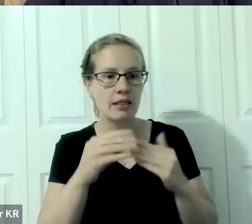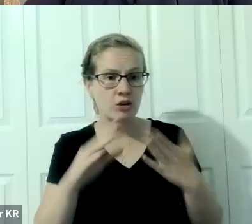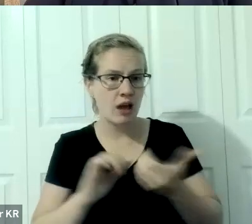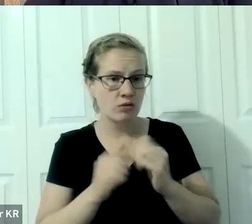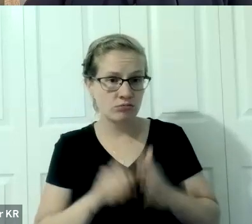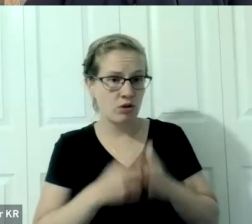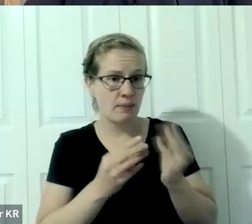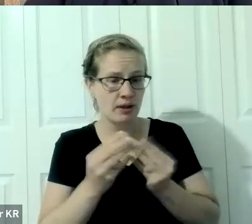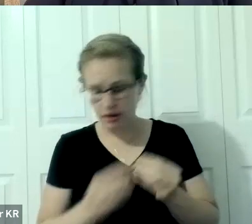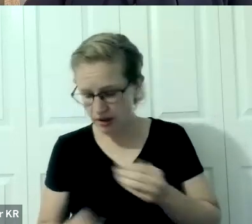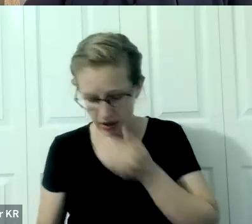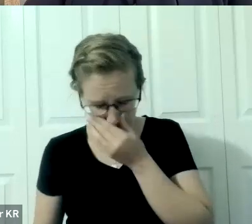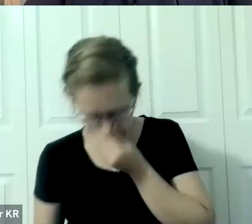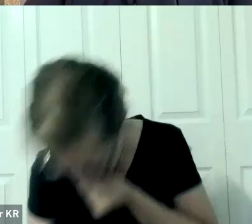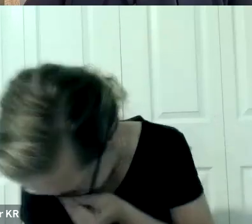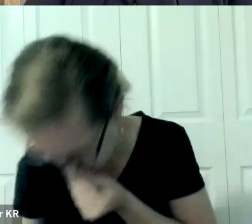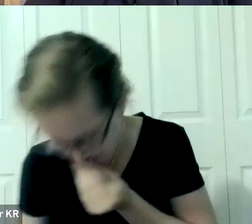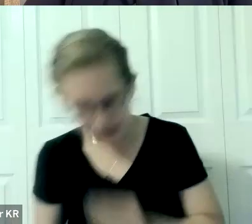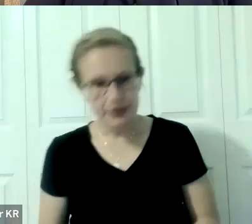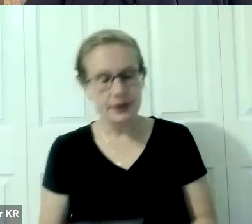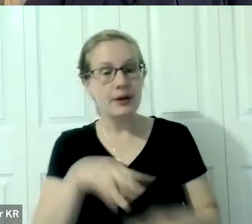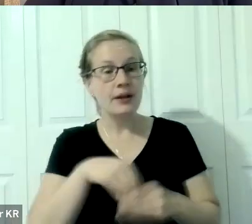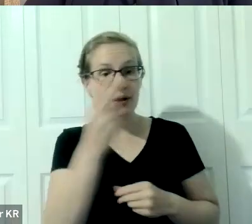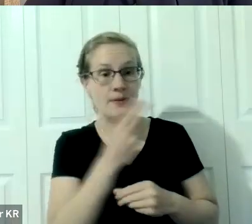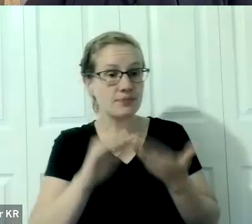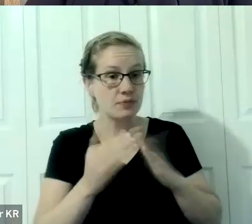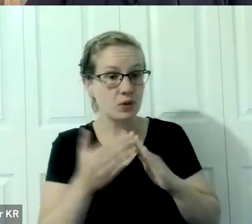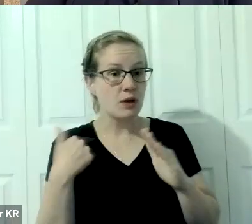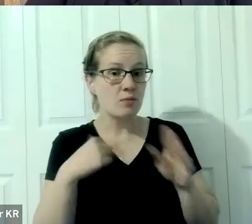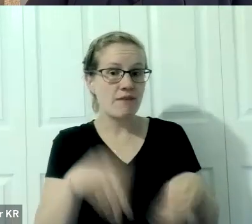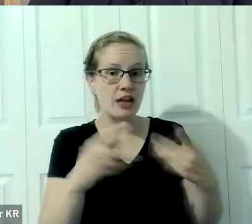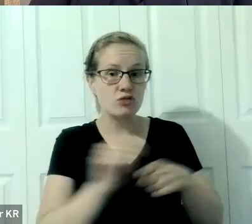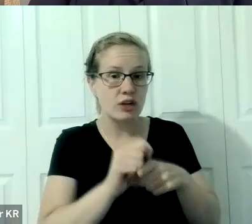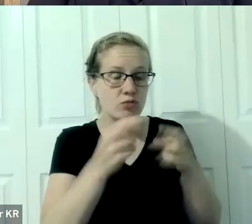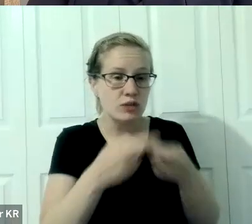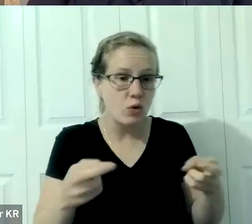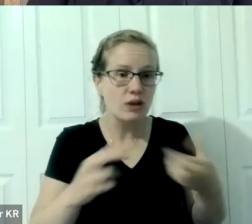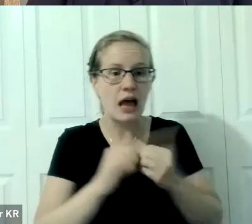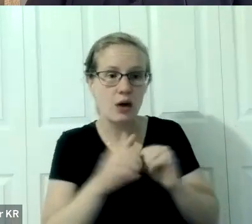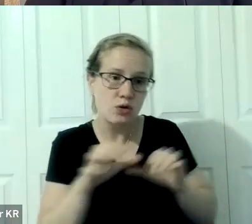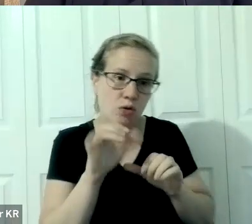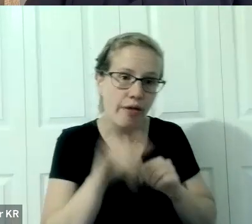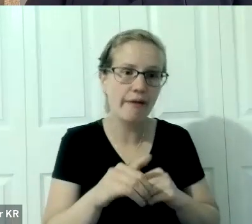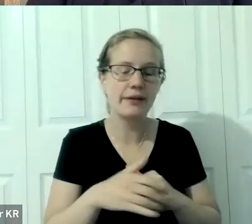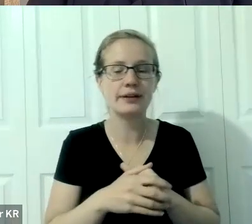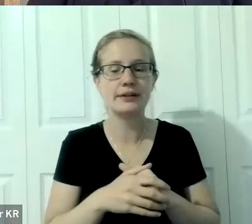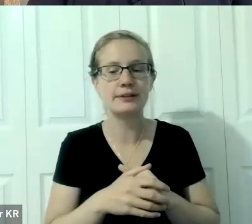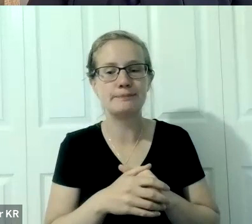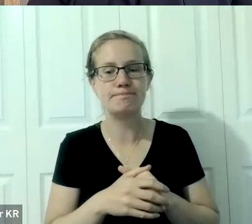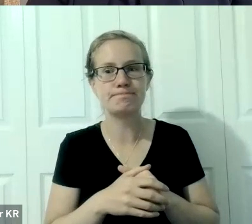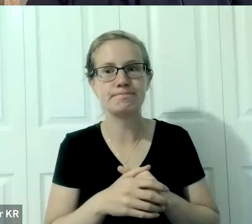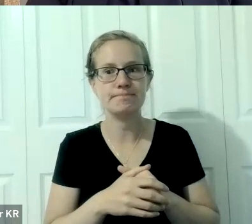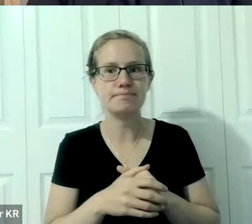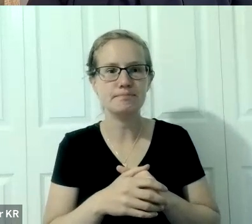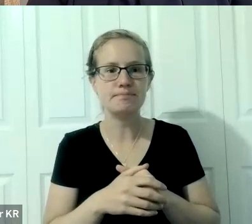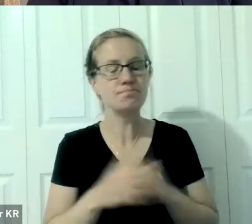within a parish or a diocese or your Catholic community. We provide training resources on how to do this. It's just